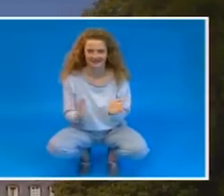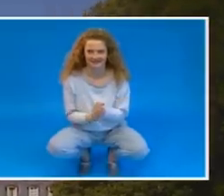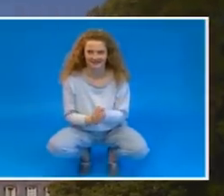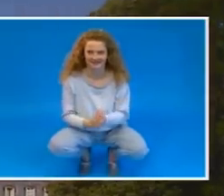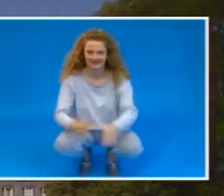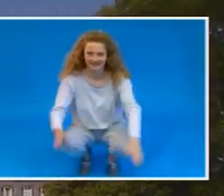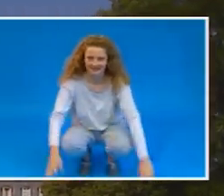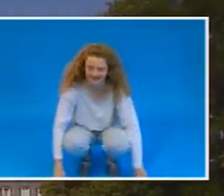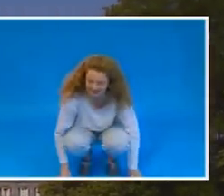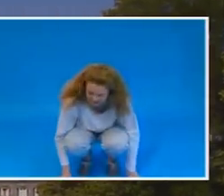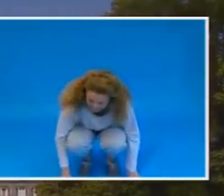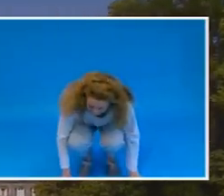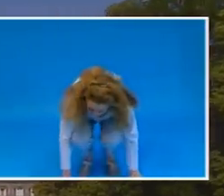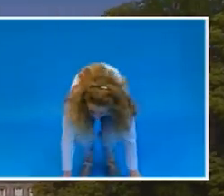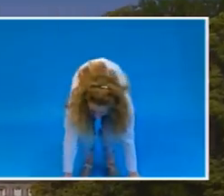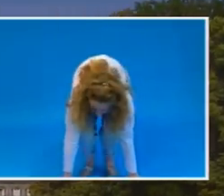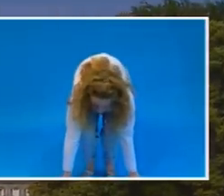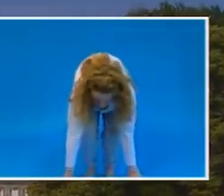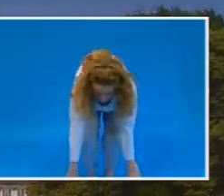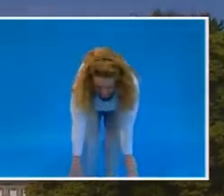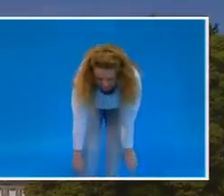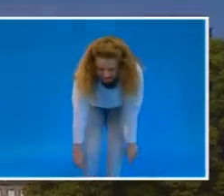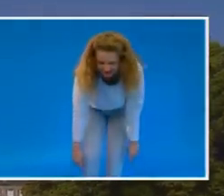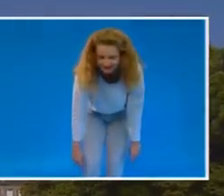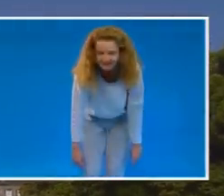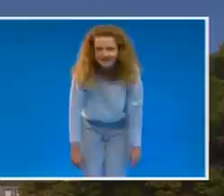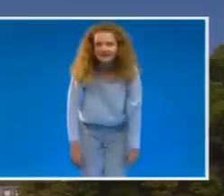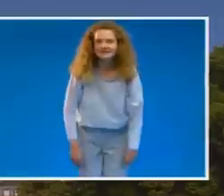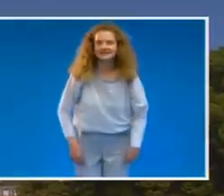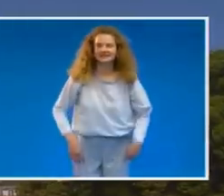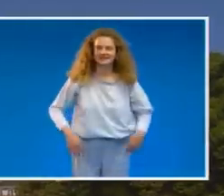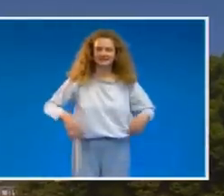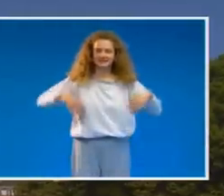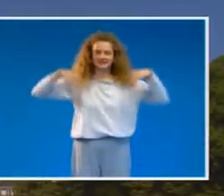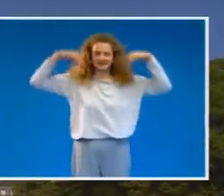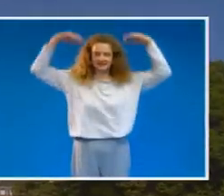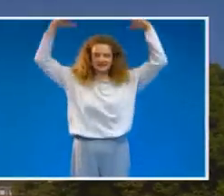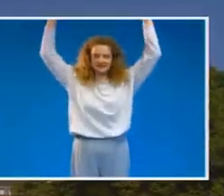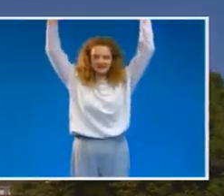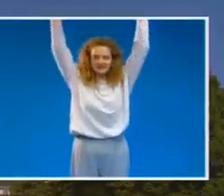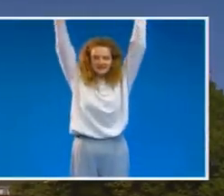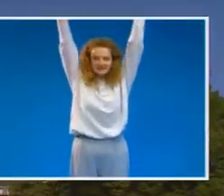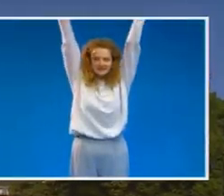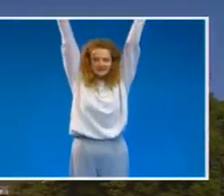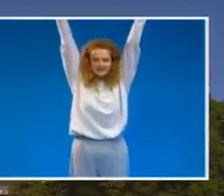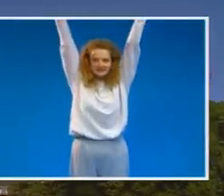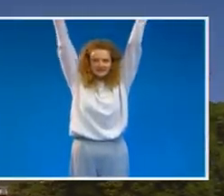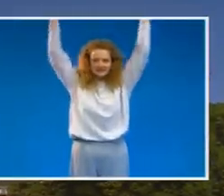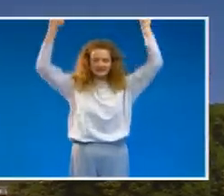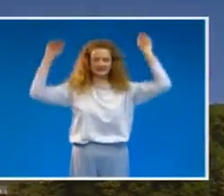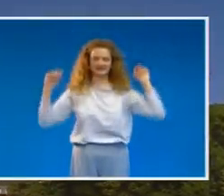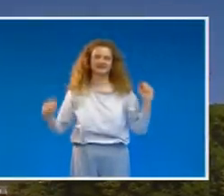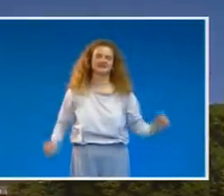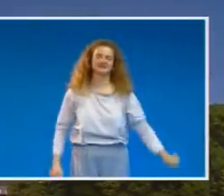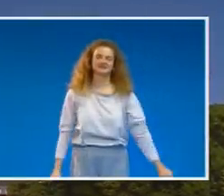like to do. We all stand up together, we all stand up together, we all stand up